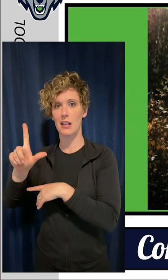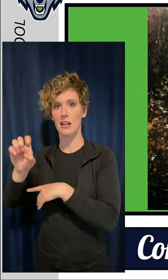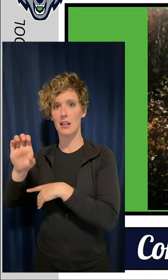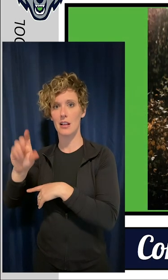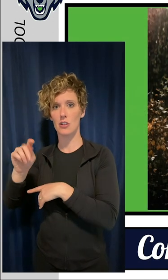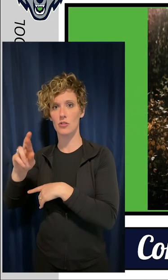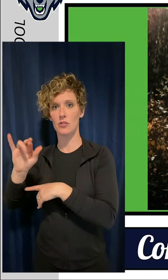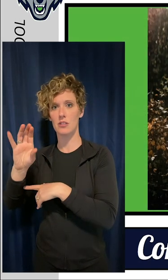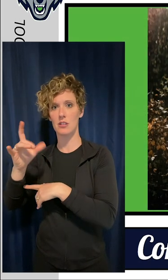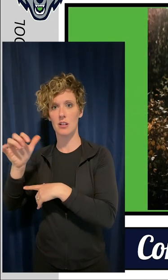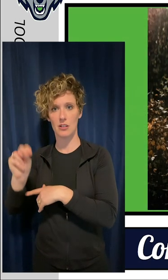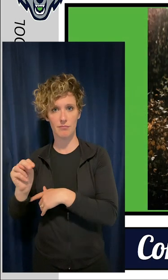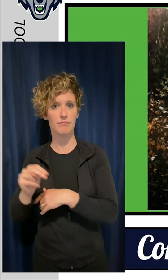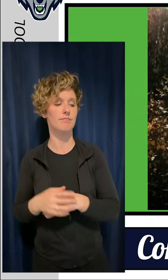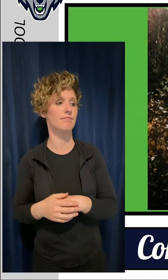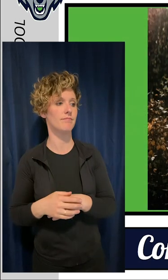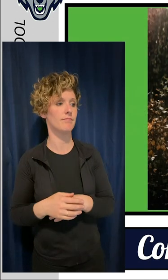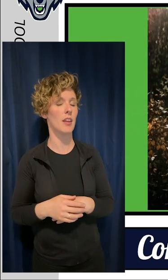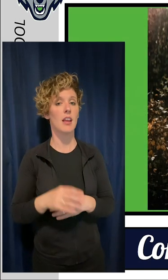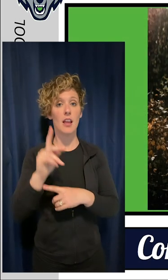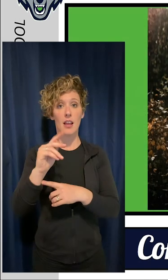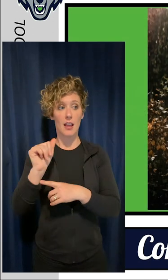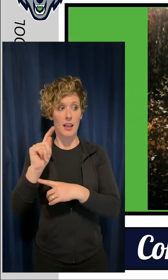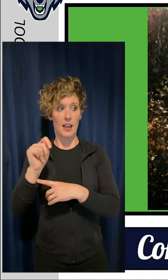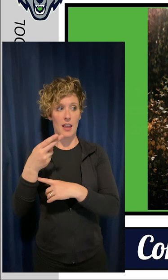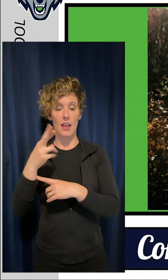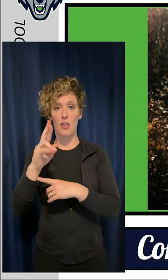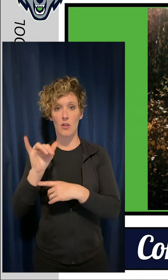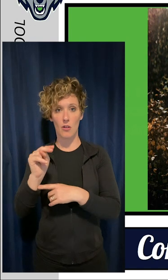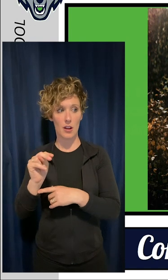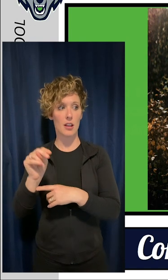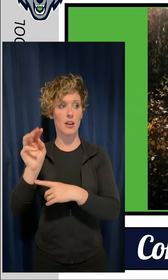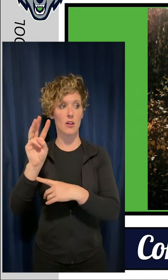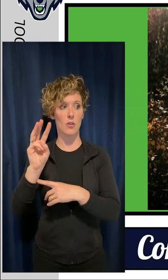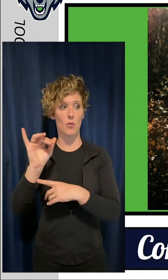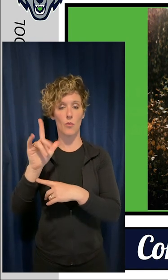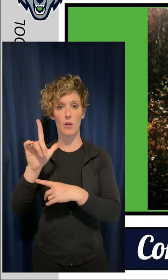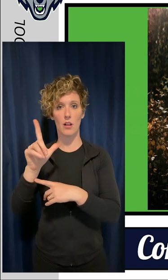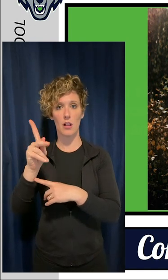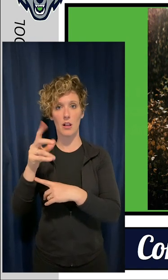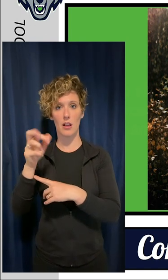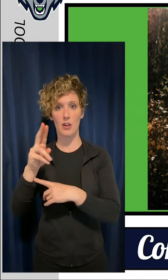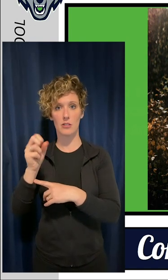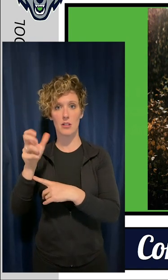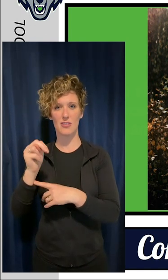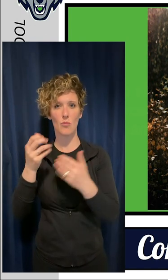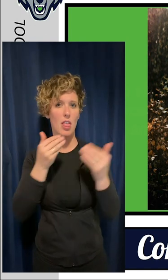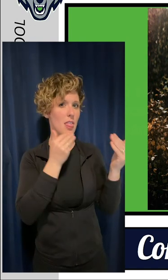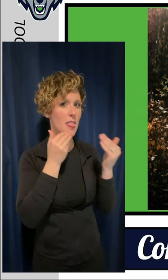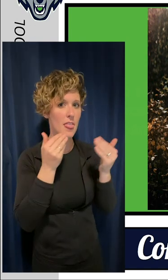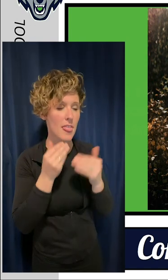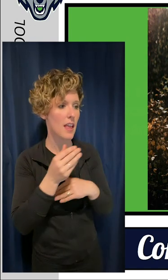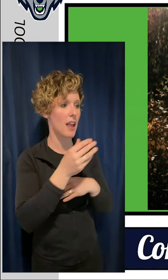Catherine Wilkerson would like to thank her sister Alex, her brother Abram, Mrs. Price, Mr. Cans, her counselors, the